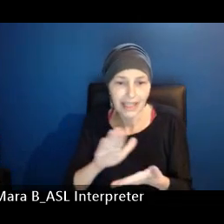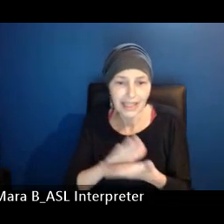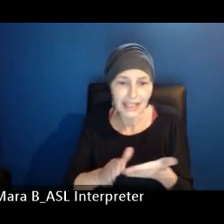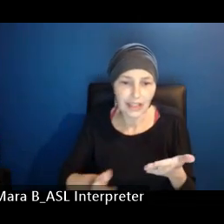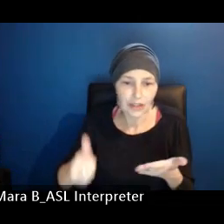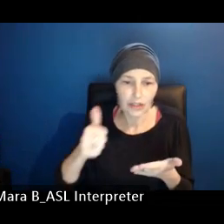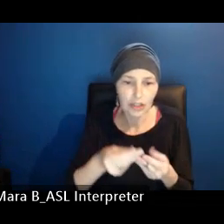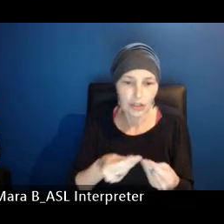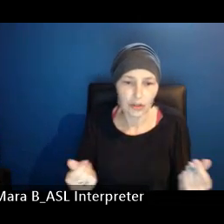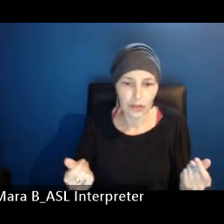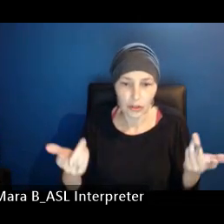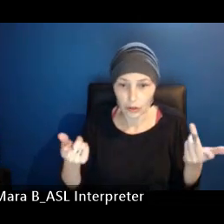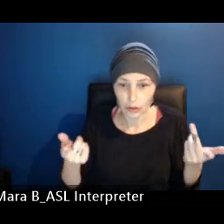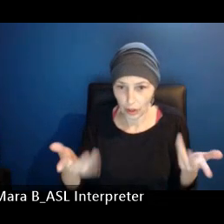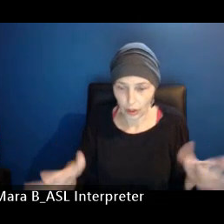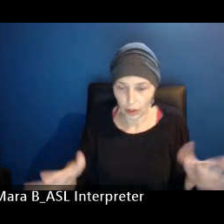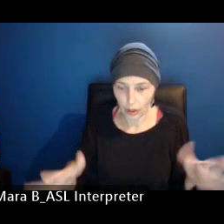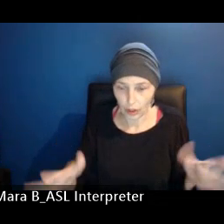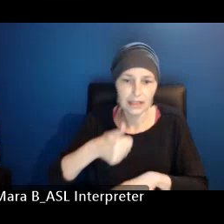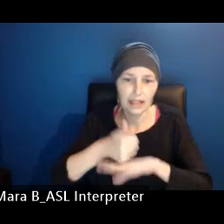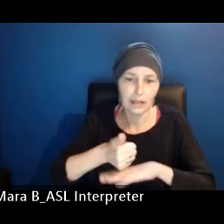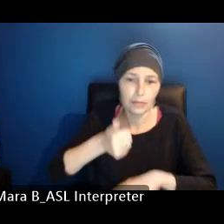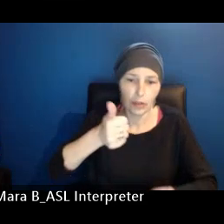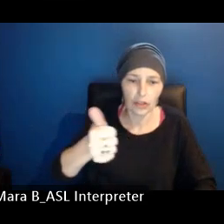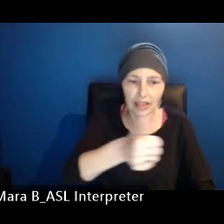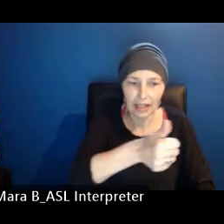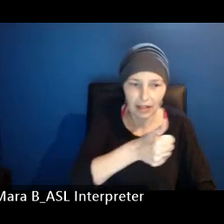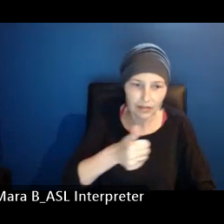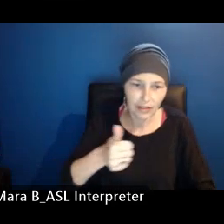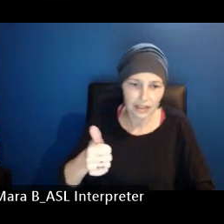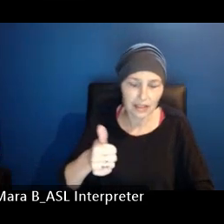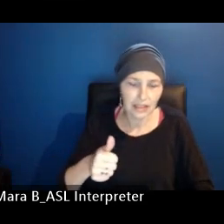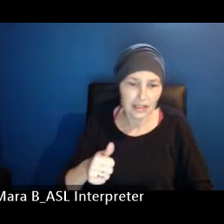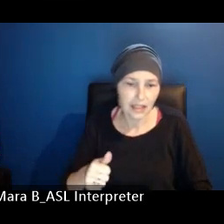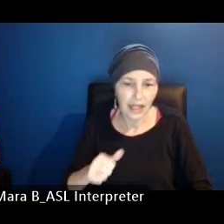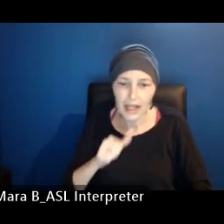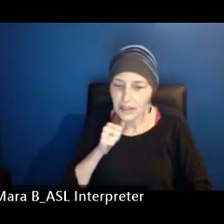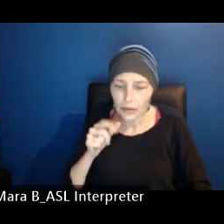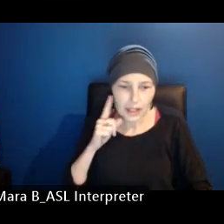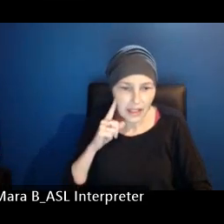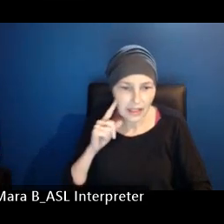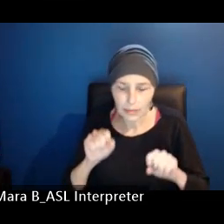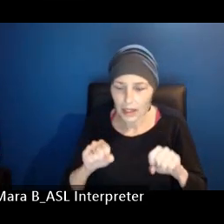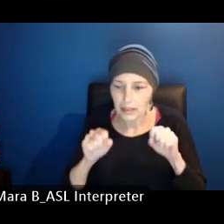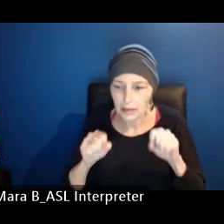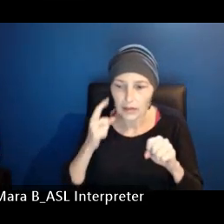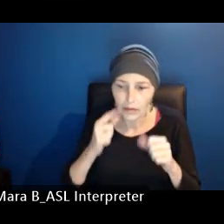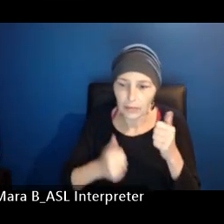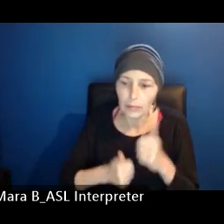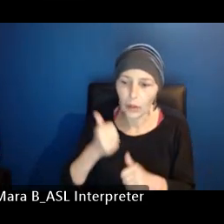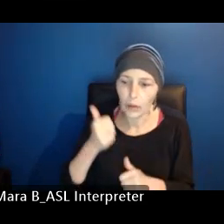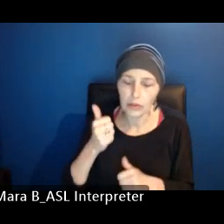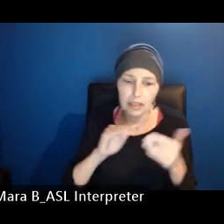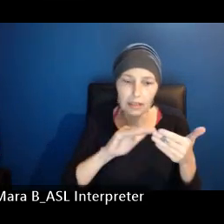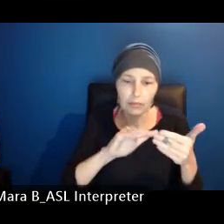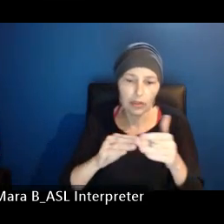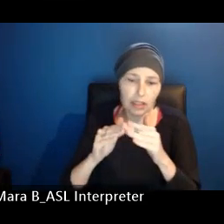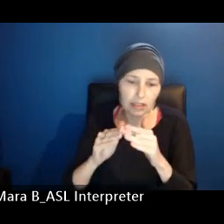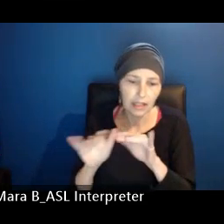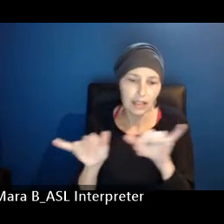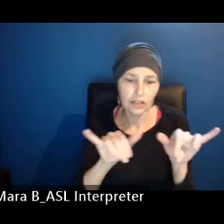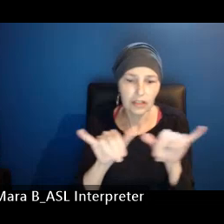have something in place. So I just don't think that this is feasible for most of our communities, just like all the people that